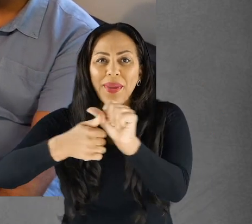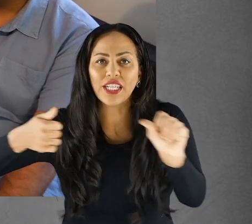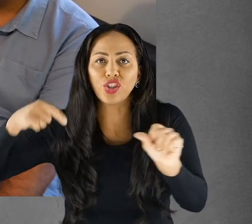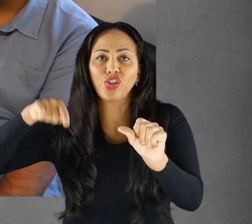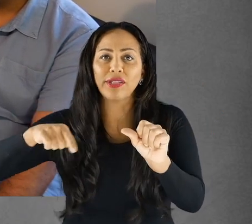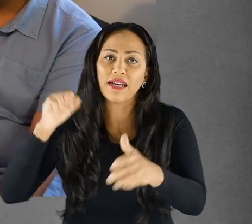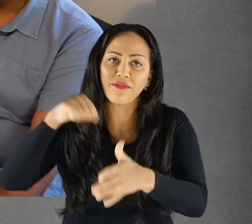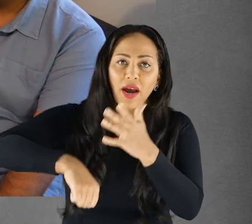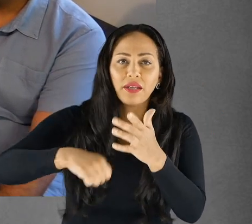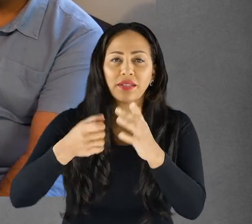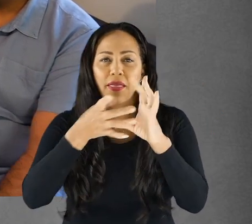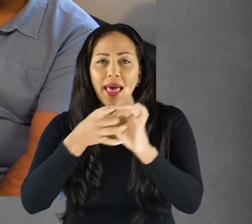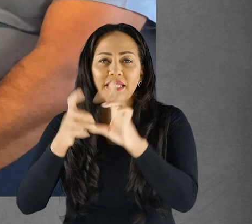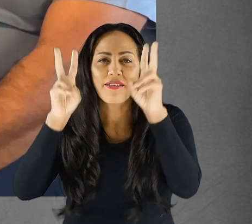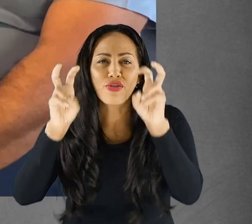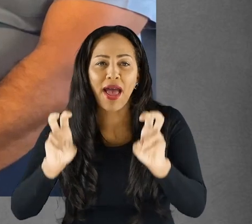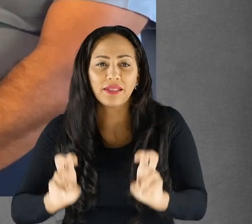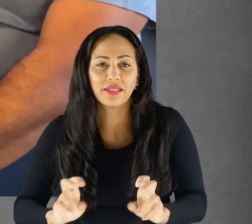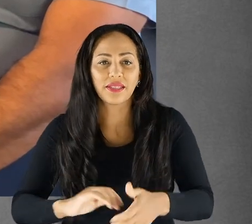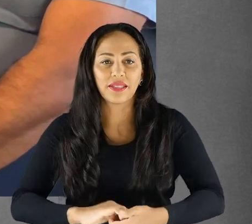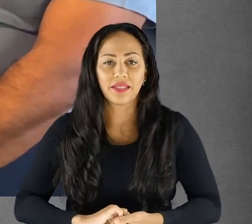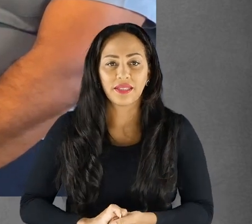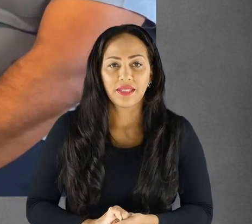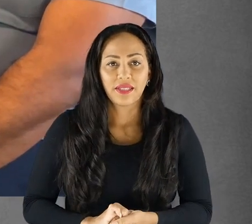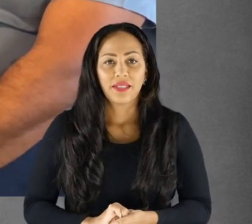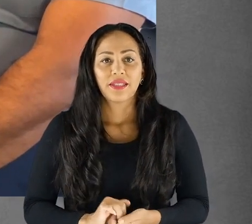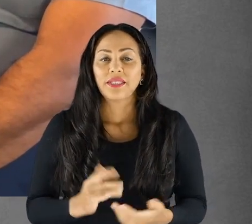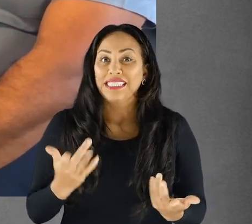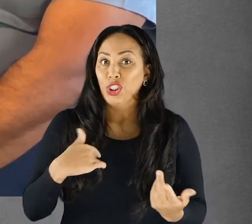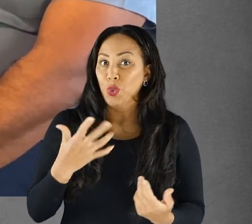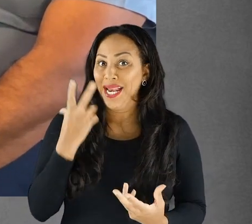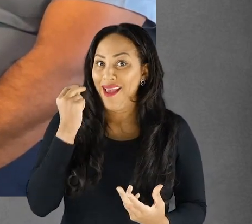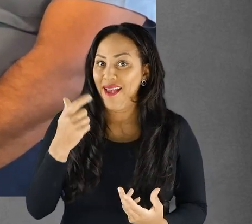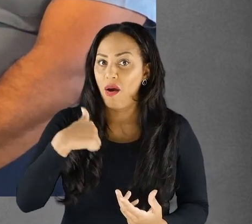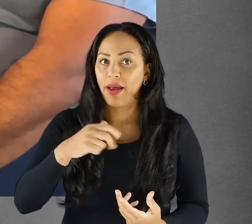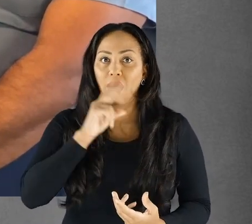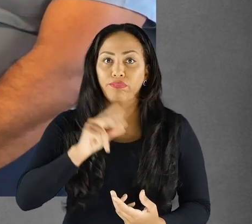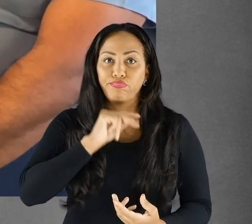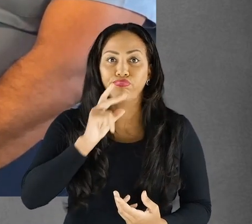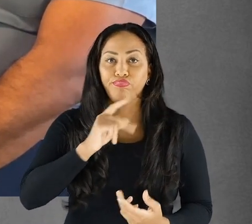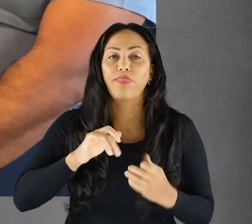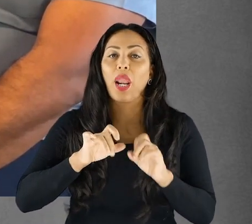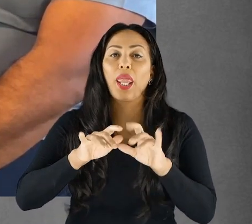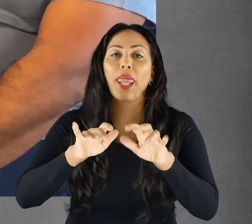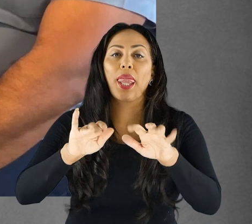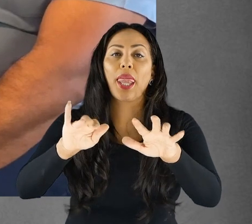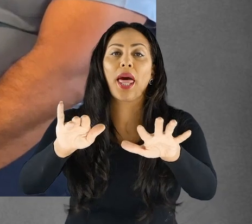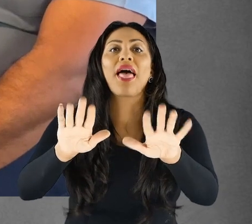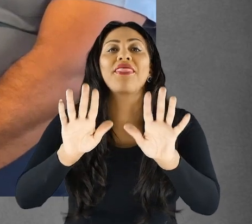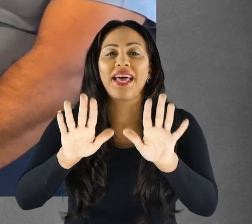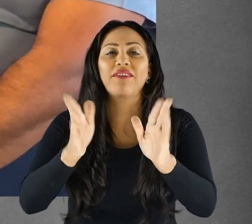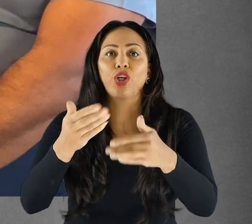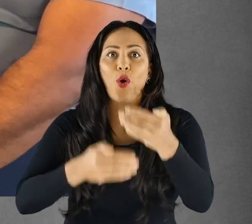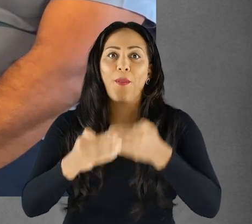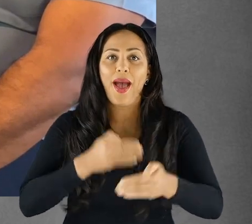makeup industry that comes through, and then it has a thread. I've had to consolidate somehow, which is not my, you know, as you can hear, I tend to spiral out into it, and